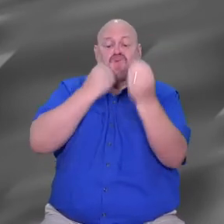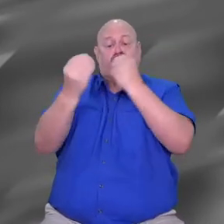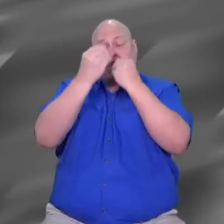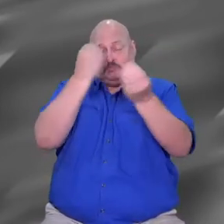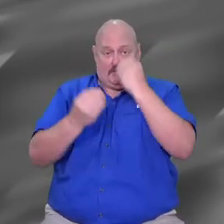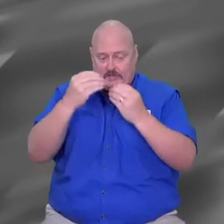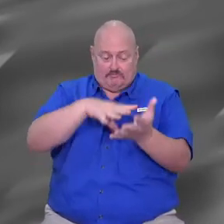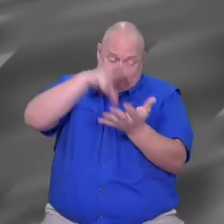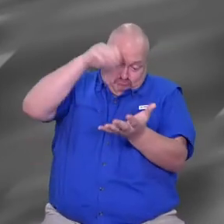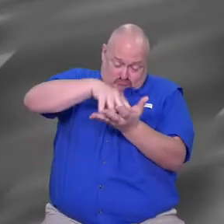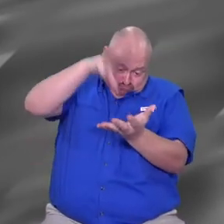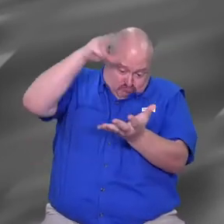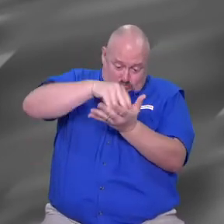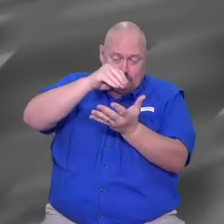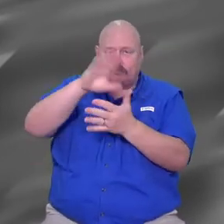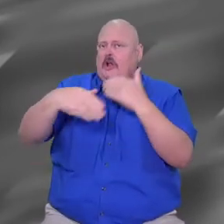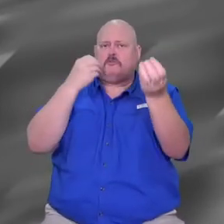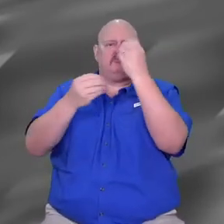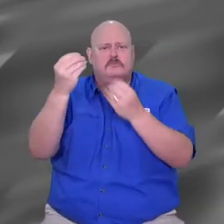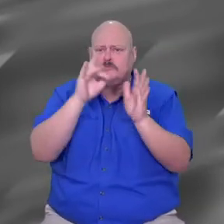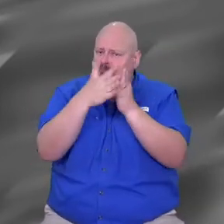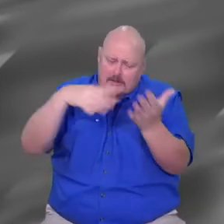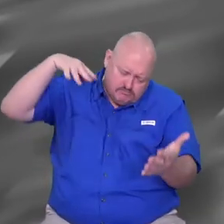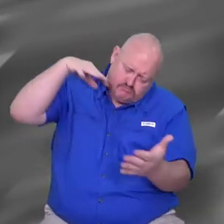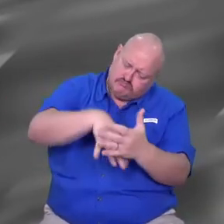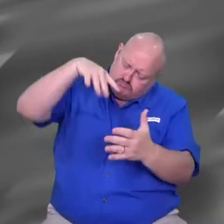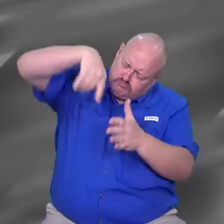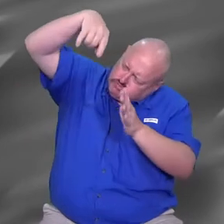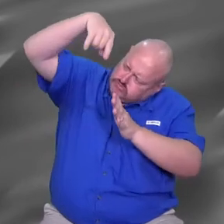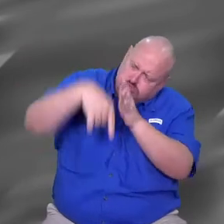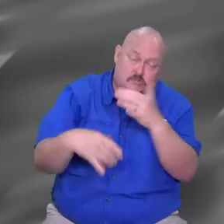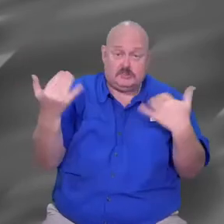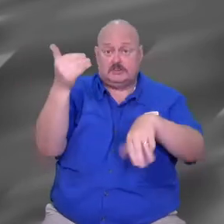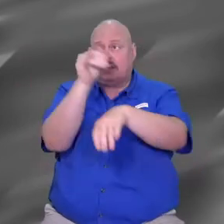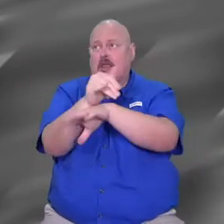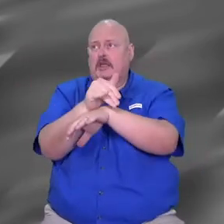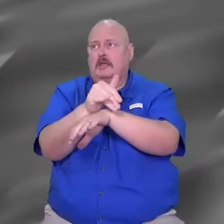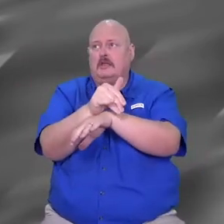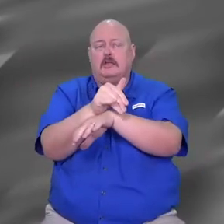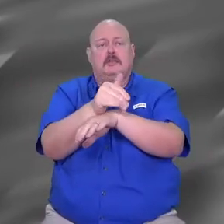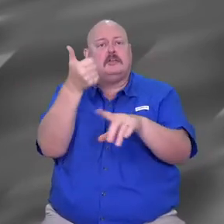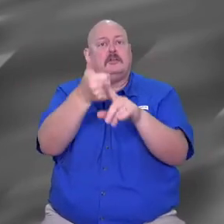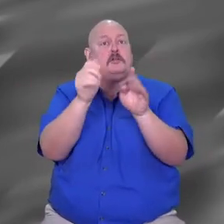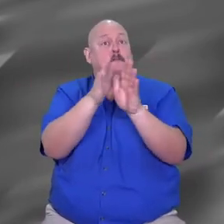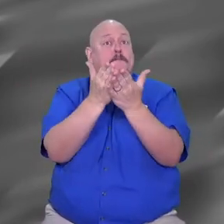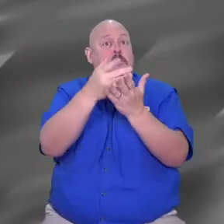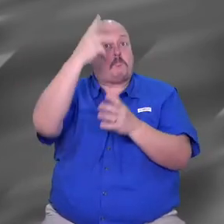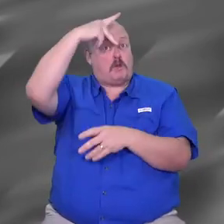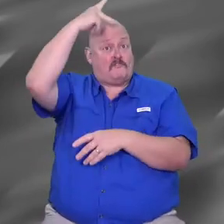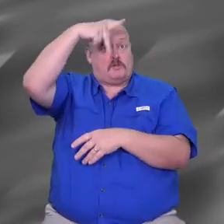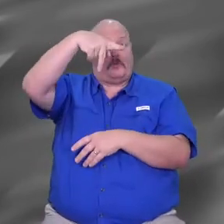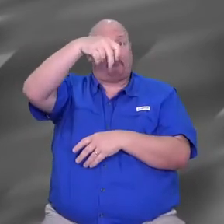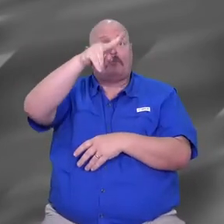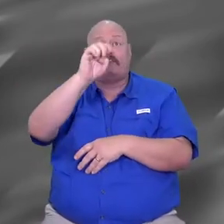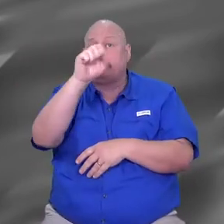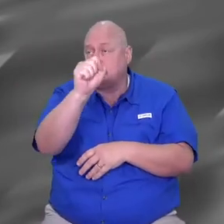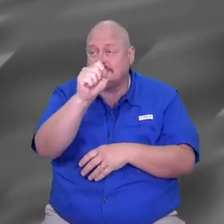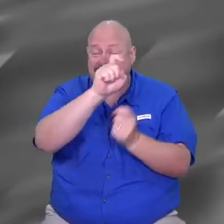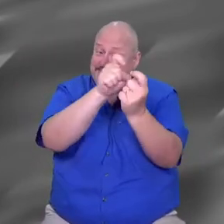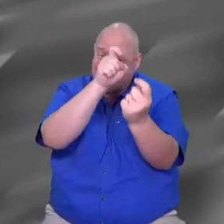is just an all-you-can-eat Bible study. And tonight, we find ourselves in the book of Proverbs. Now,